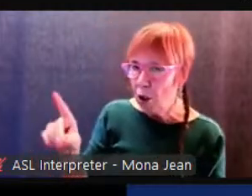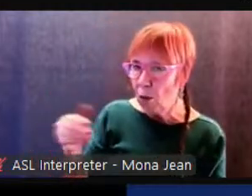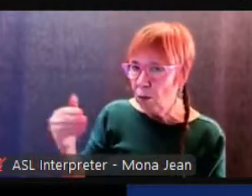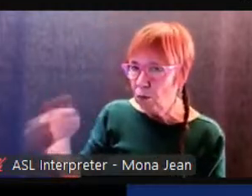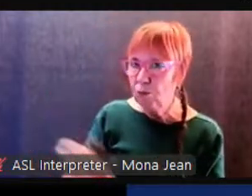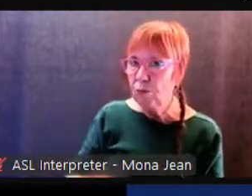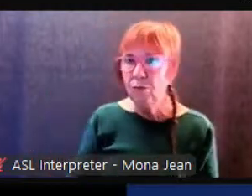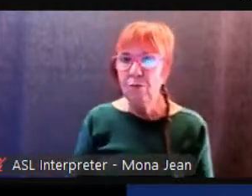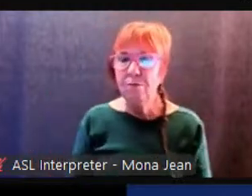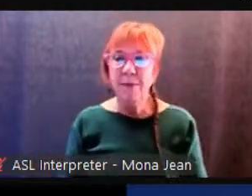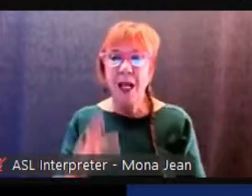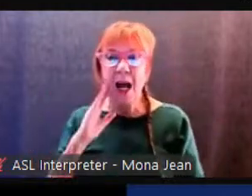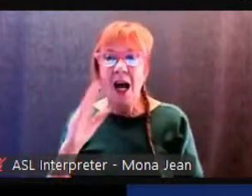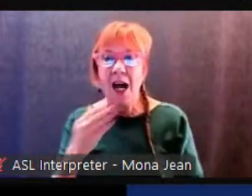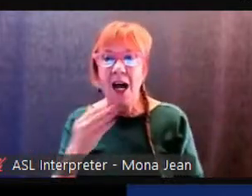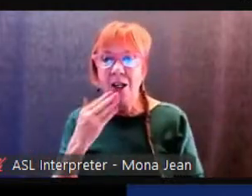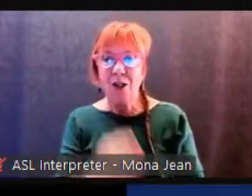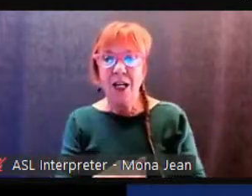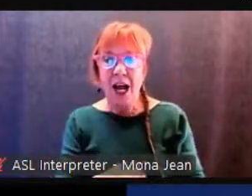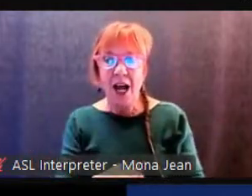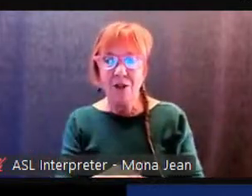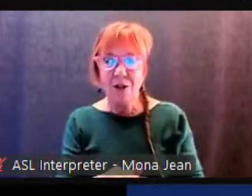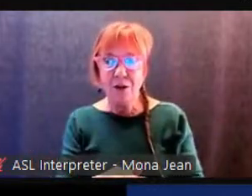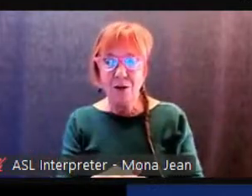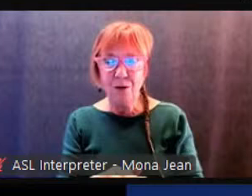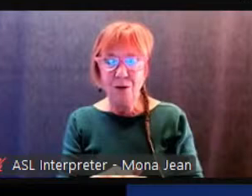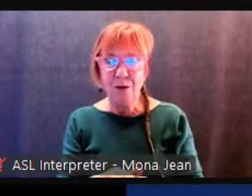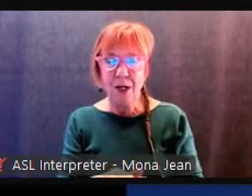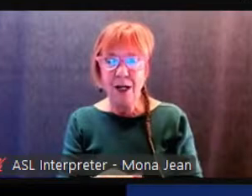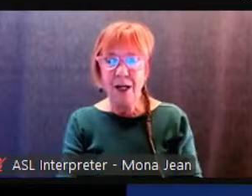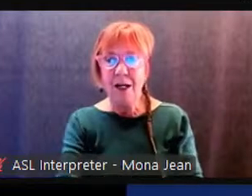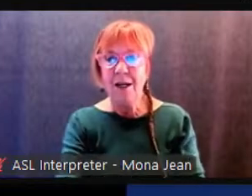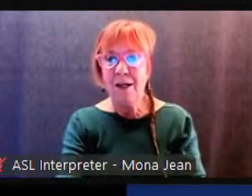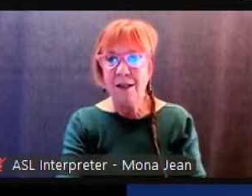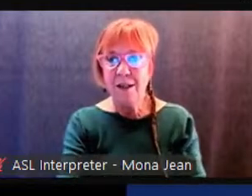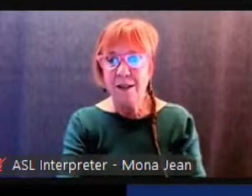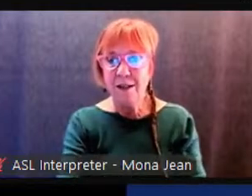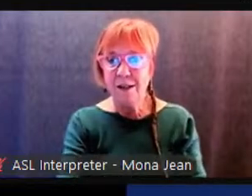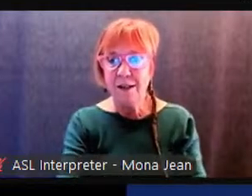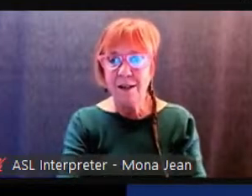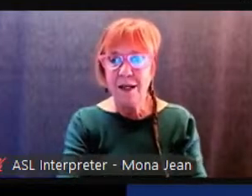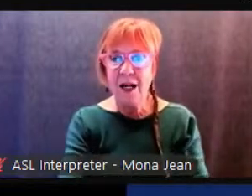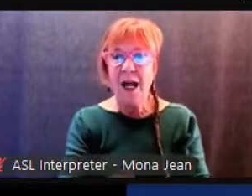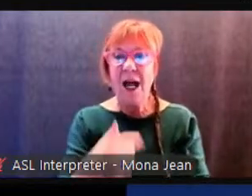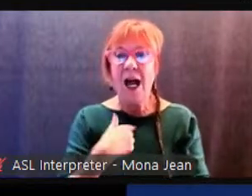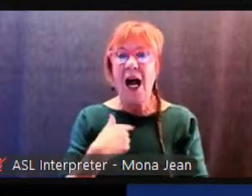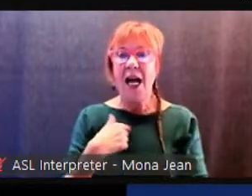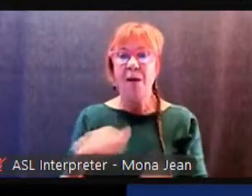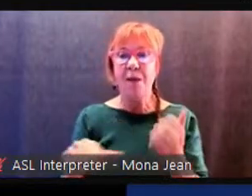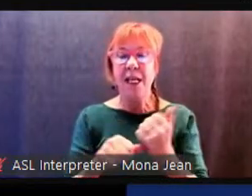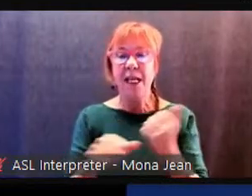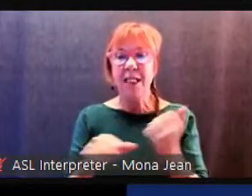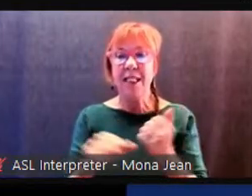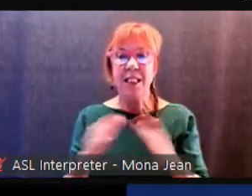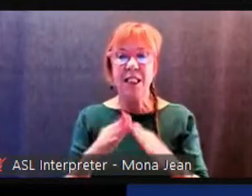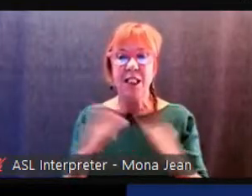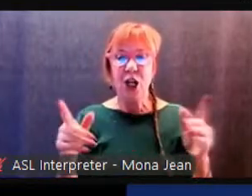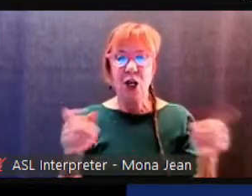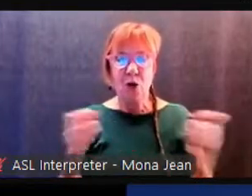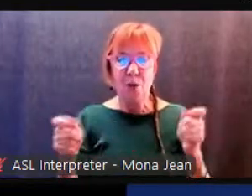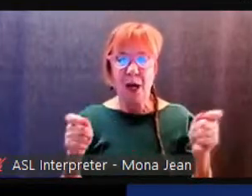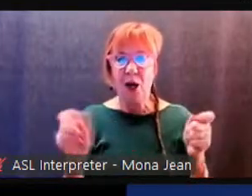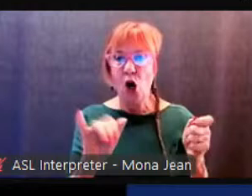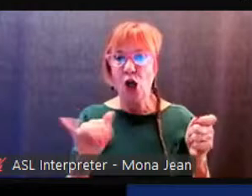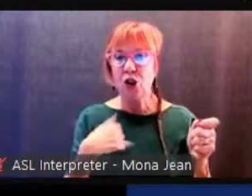Hi, good afternoon. My name is Armando with Rubio Canyon Land and Water. I am the Assistant General Manager. We are also happy to report